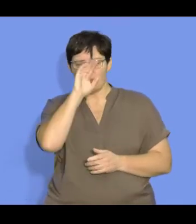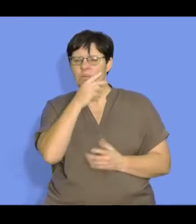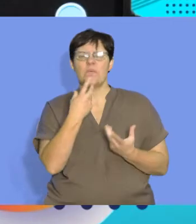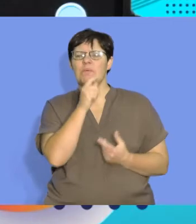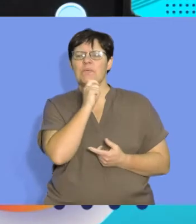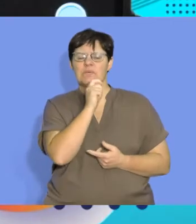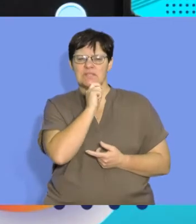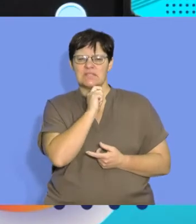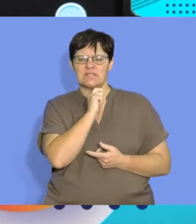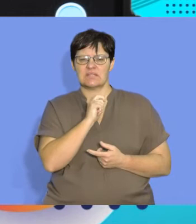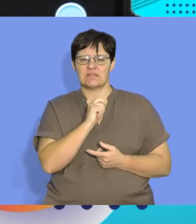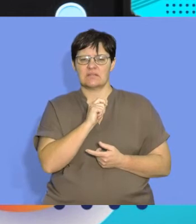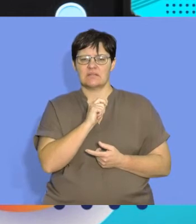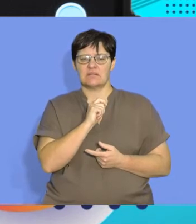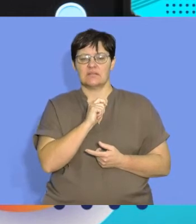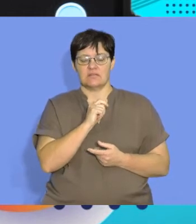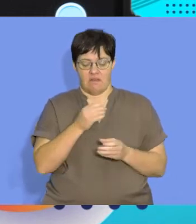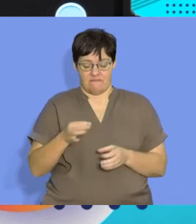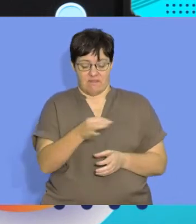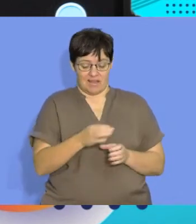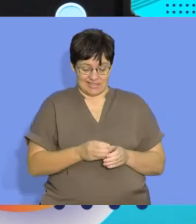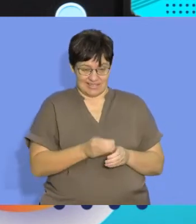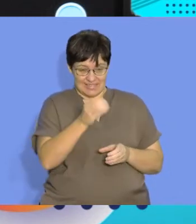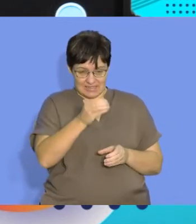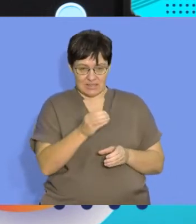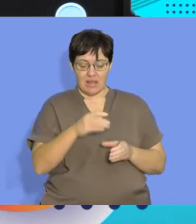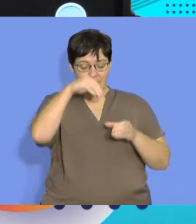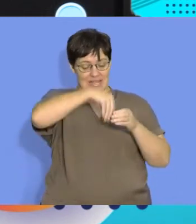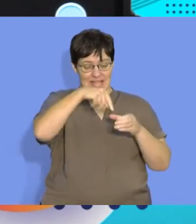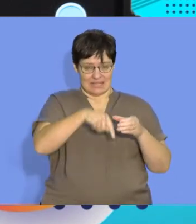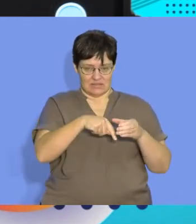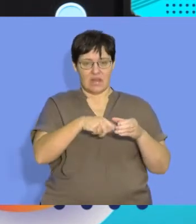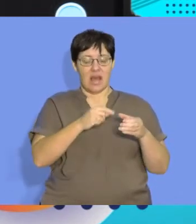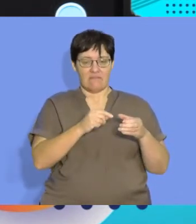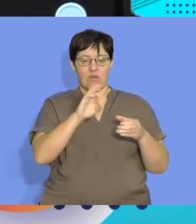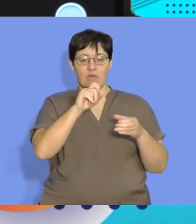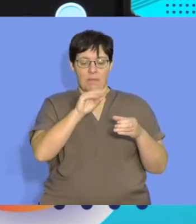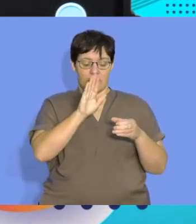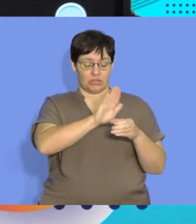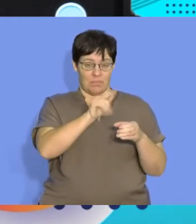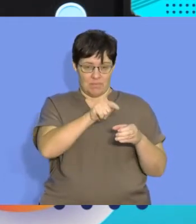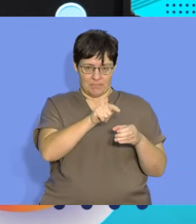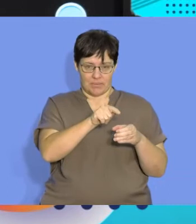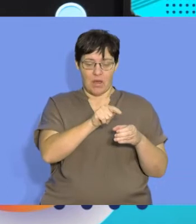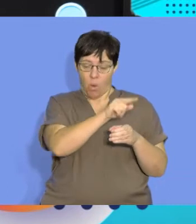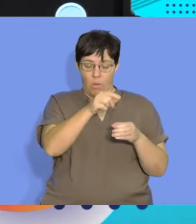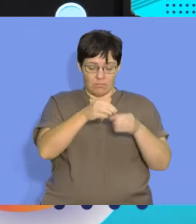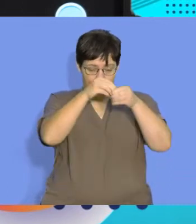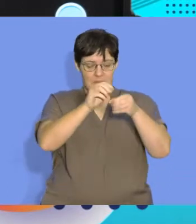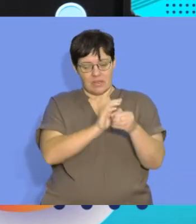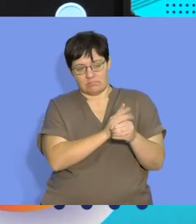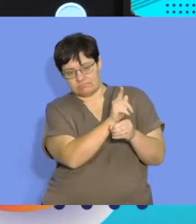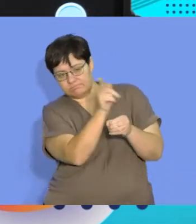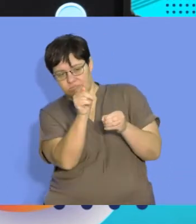the conical flask with the reactant in it. We had a rubber stopper and we caught up all the gas in the